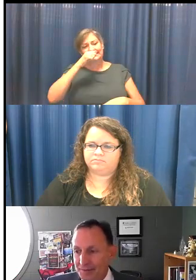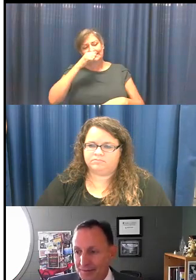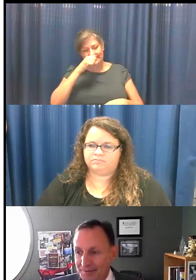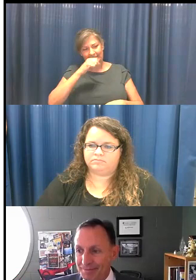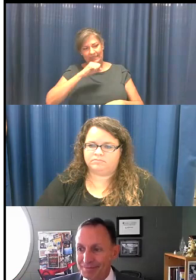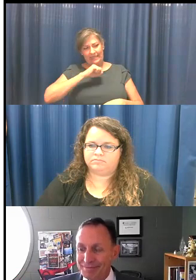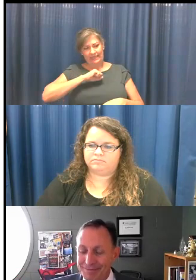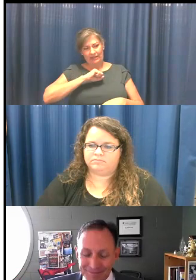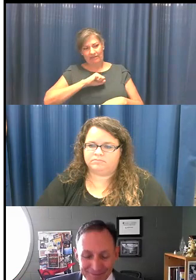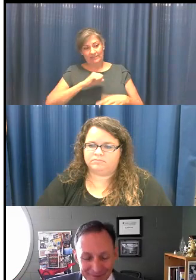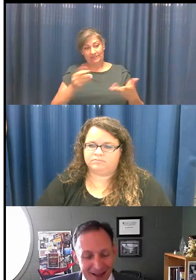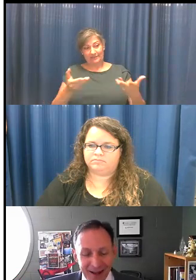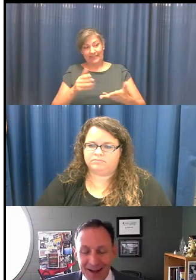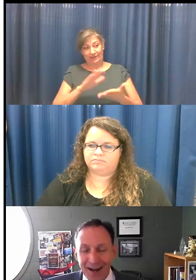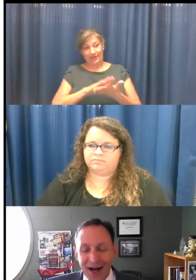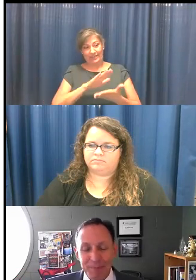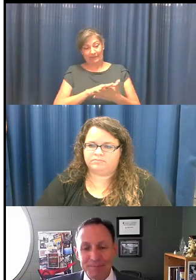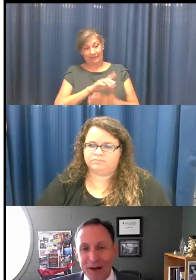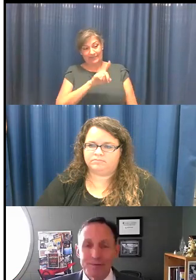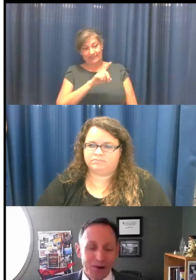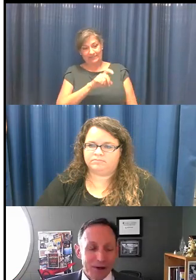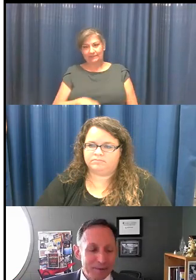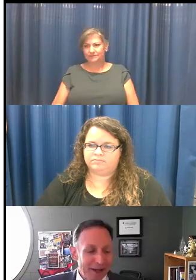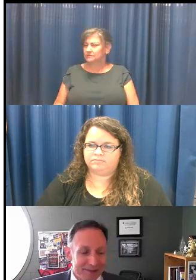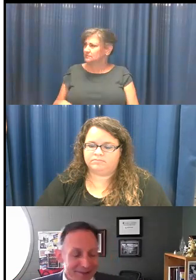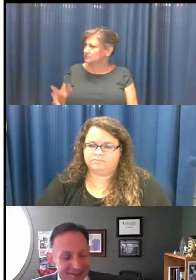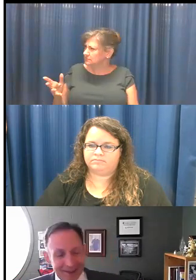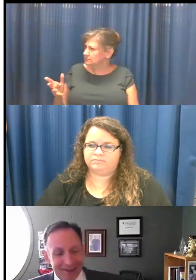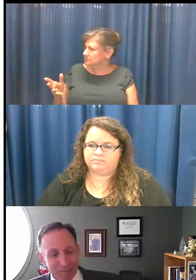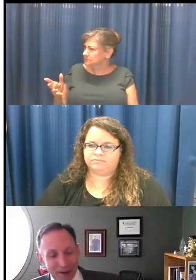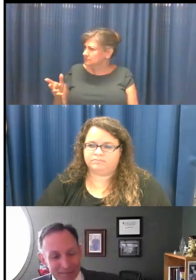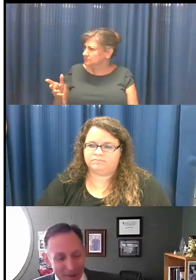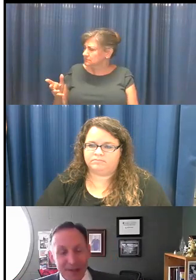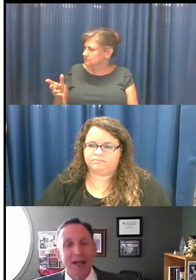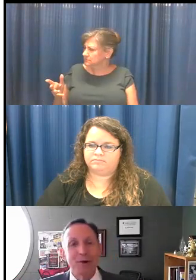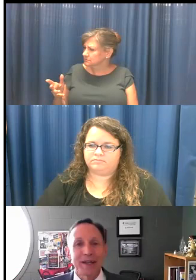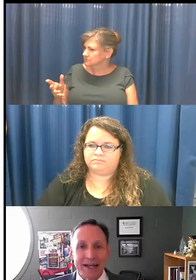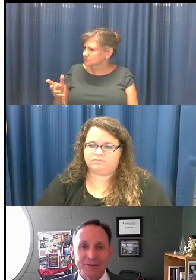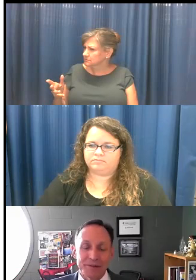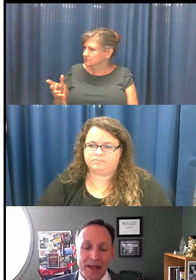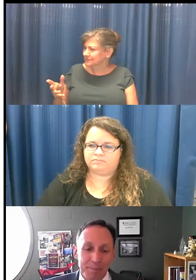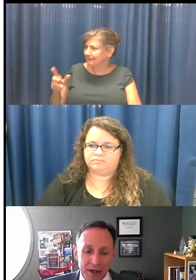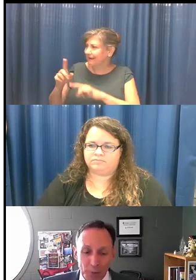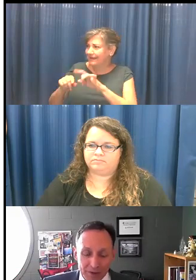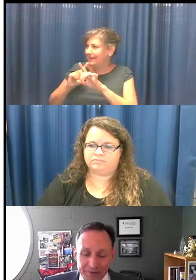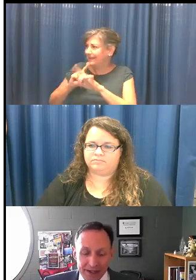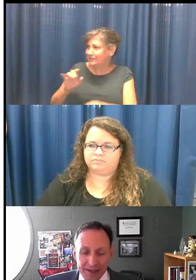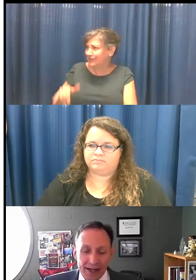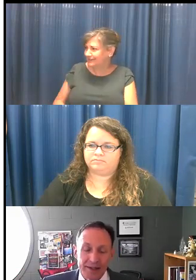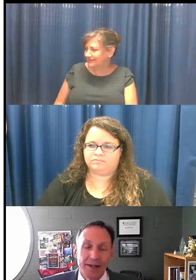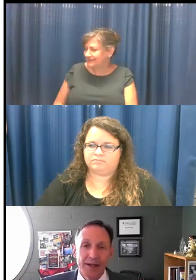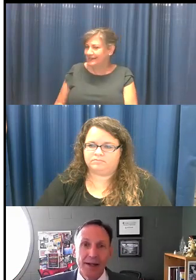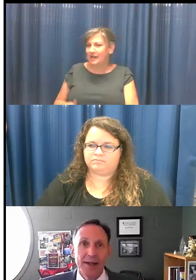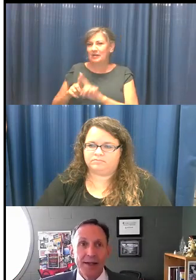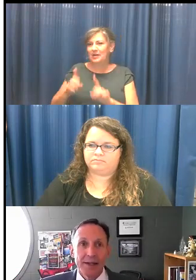to be on campus? I'm sorry, but I'm unable to answer that. But I will say